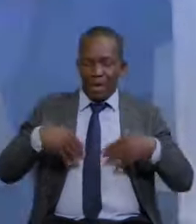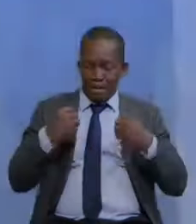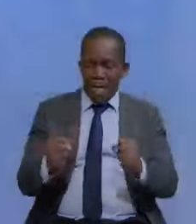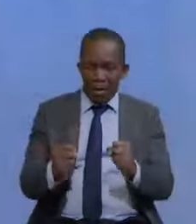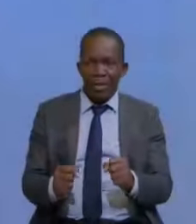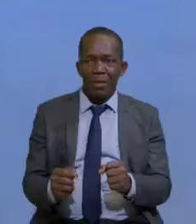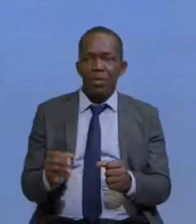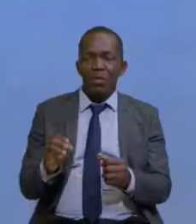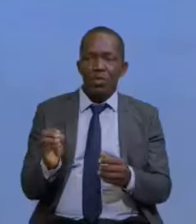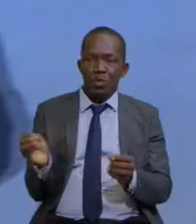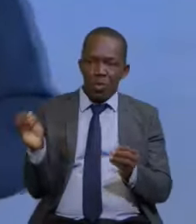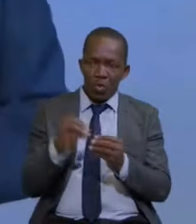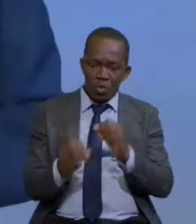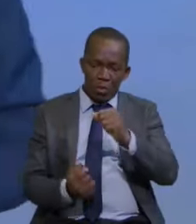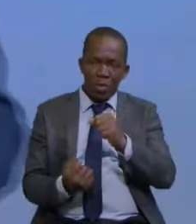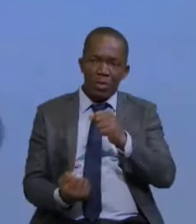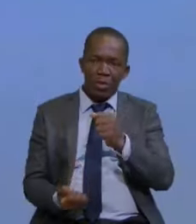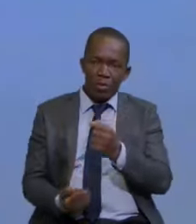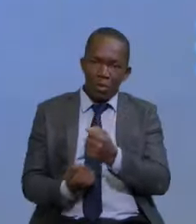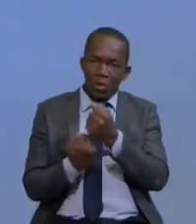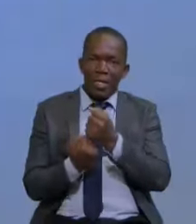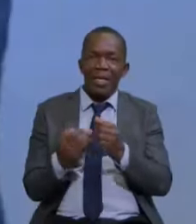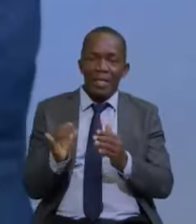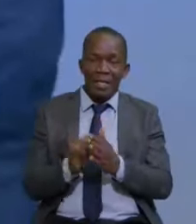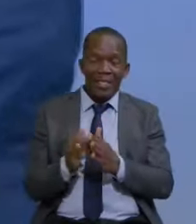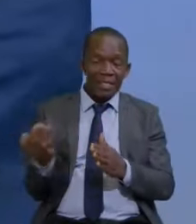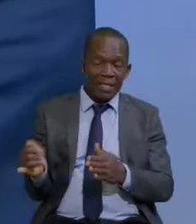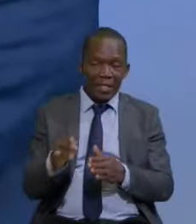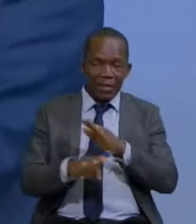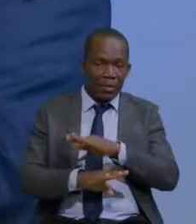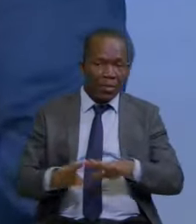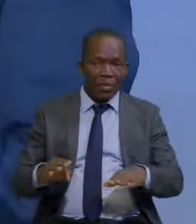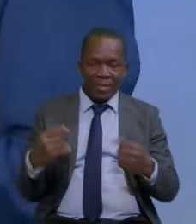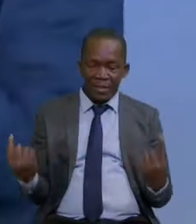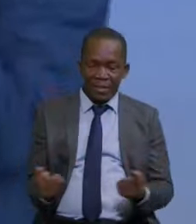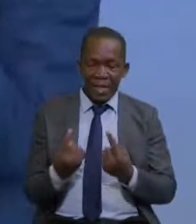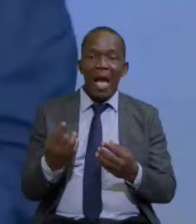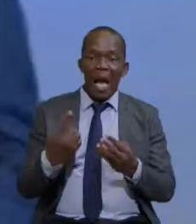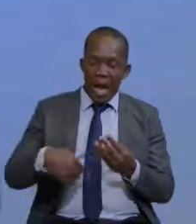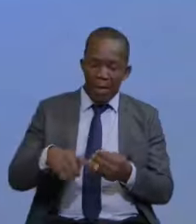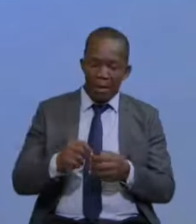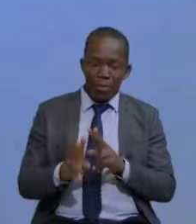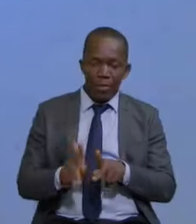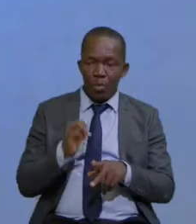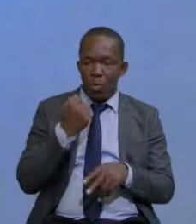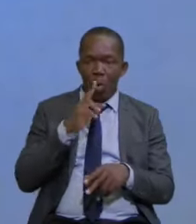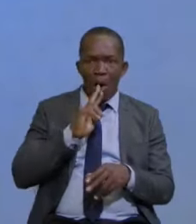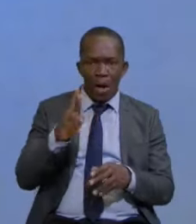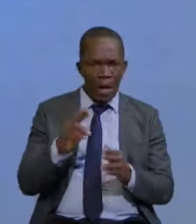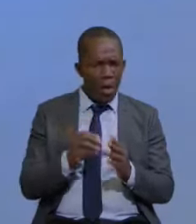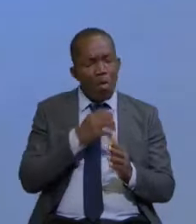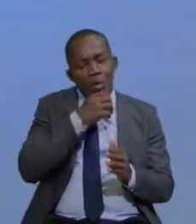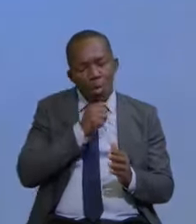they sin not, how about those of us who have been in the kingdom for some time now? My little children,